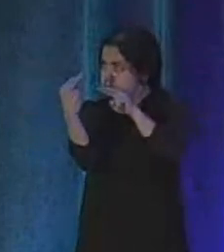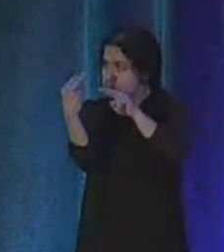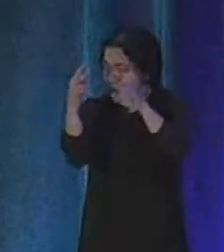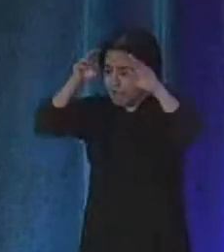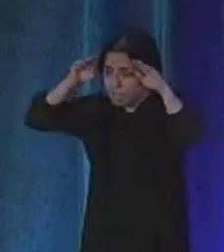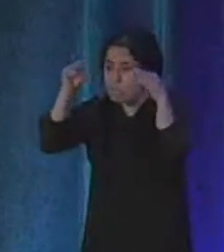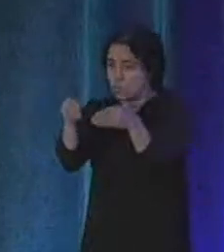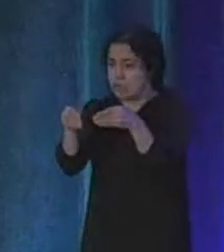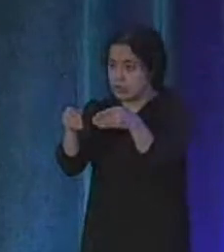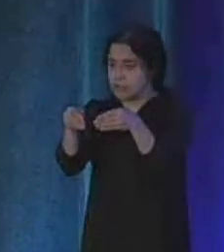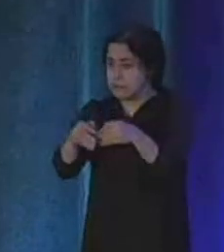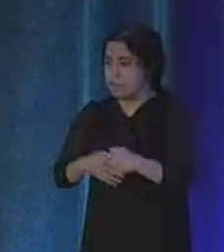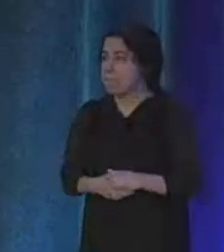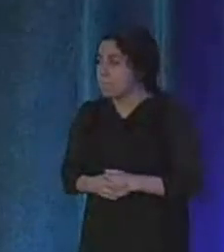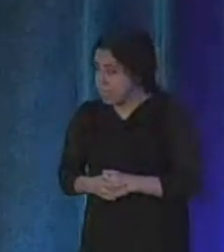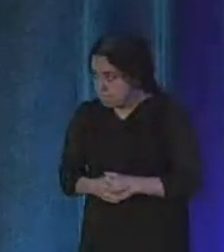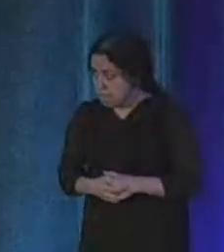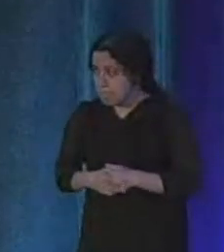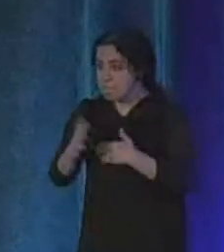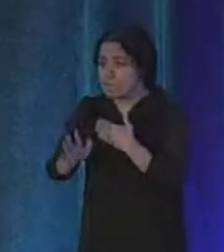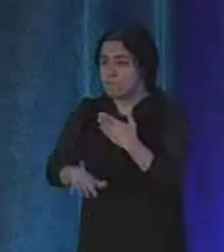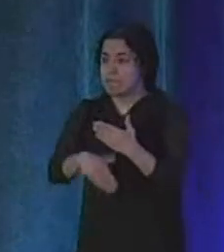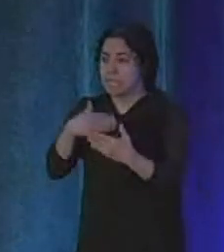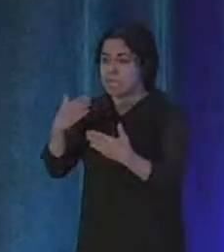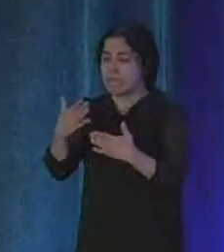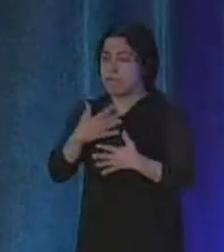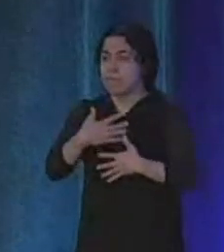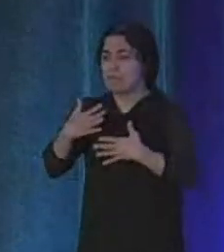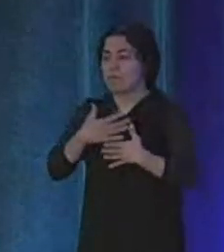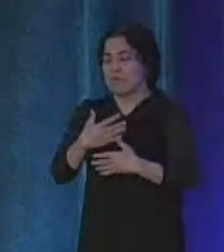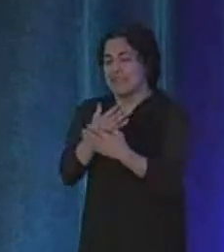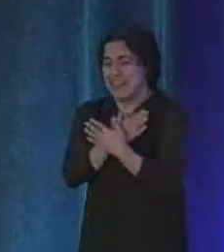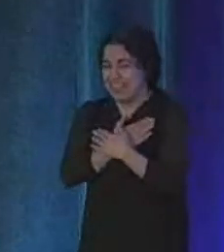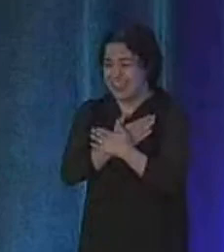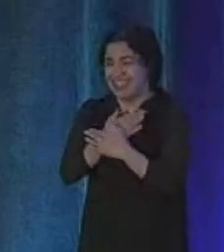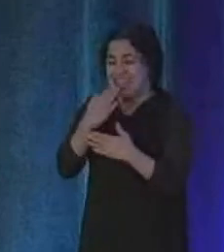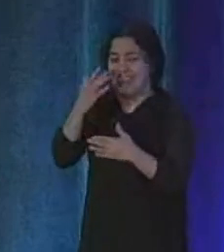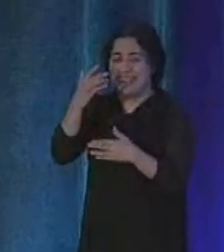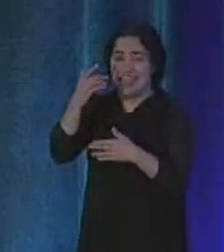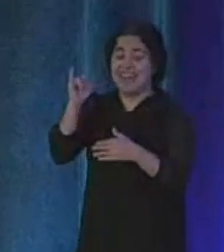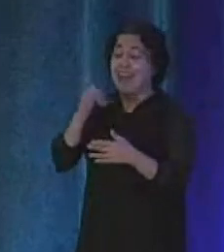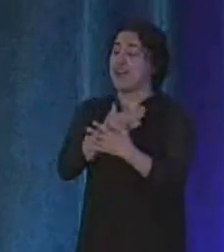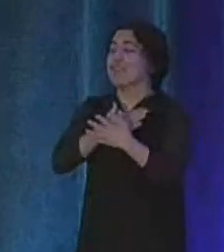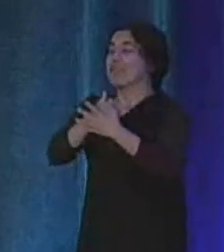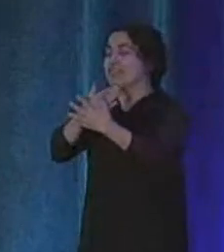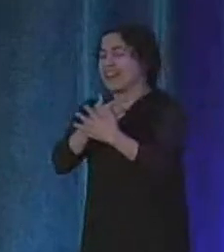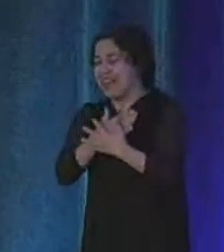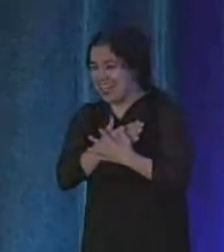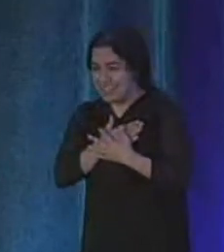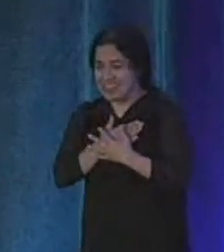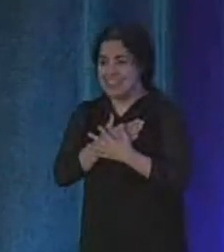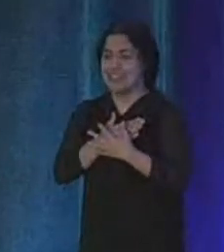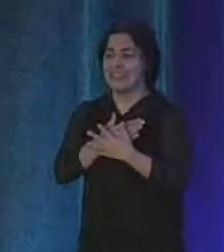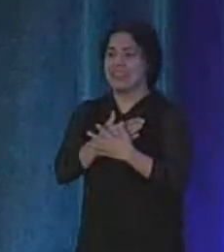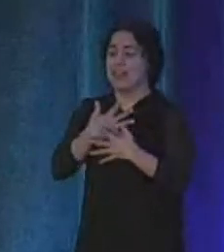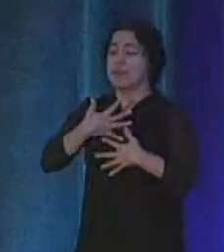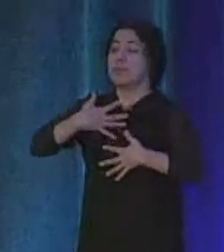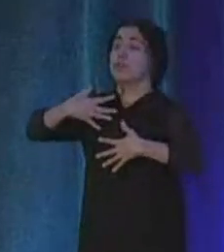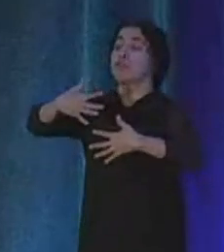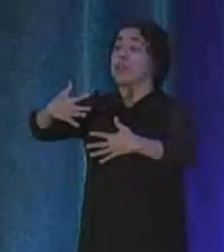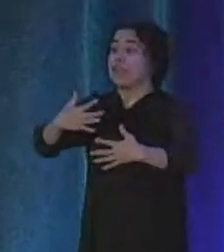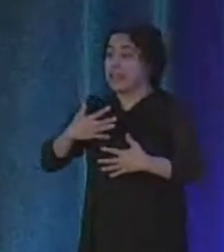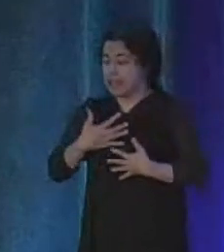breathe, relax. You remember back to the lioness, the relaxation piece that I noted. In